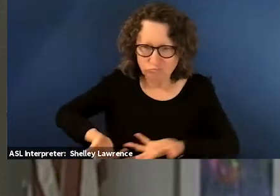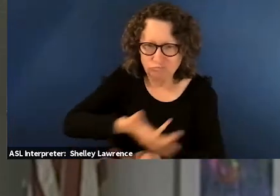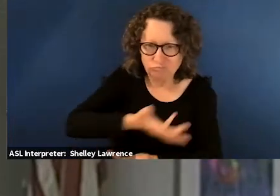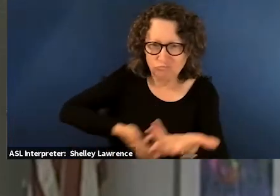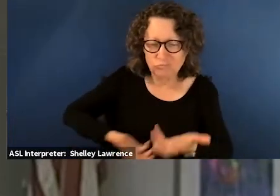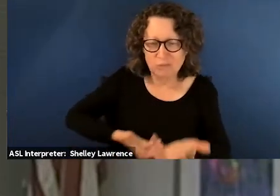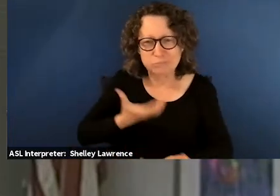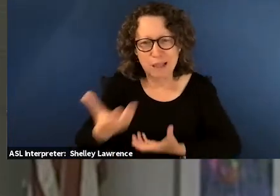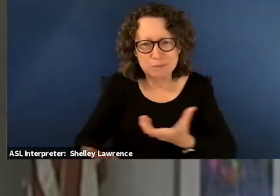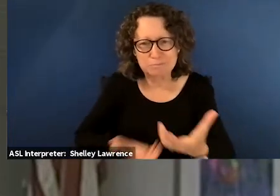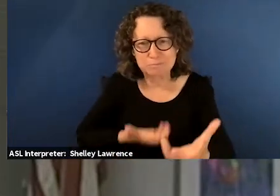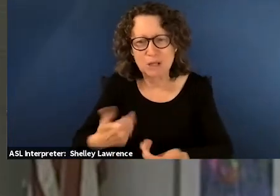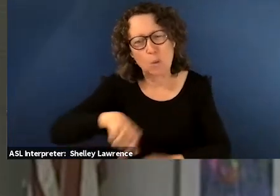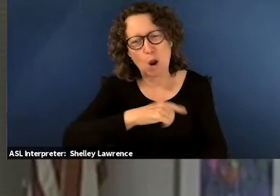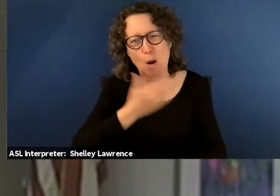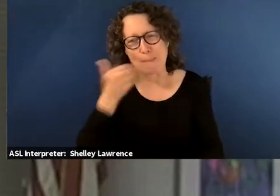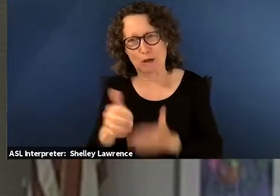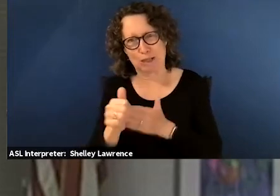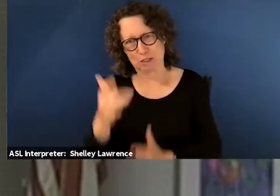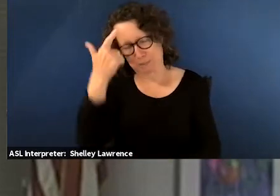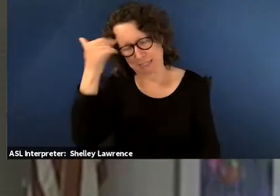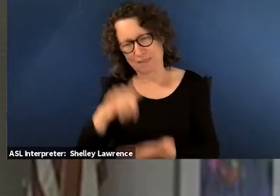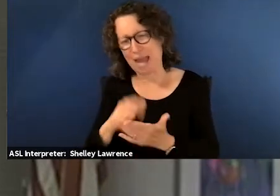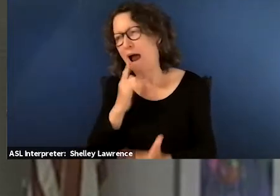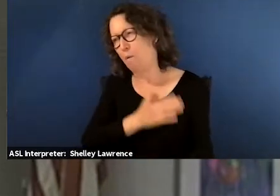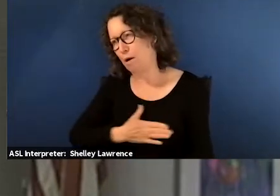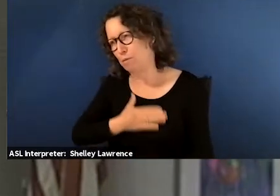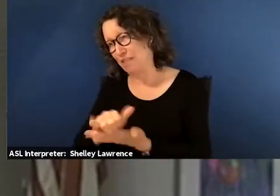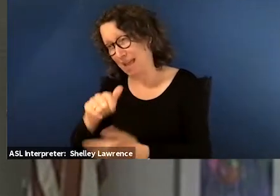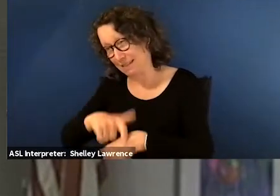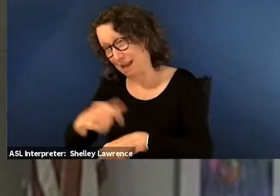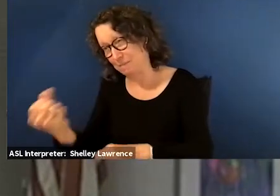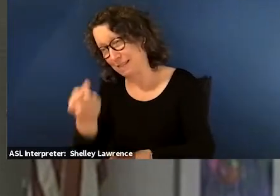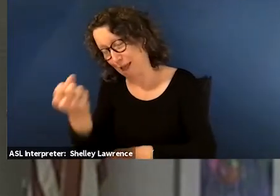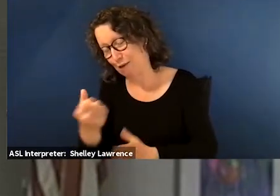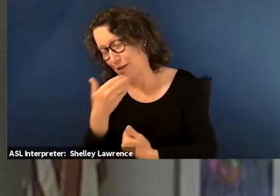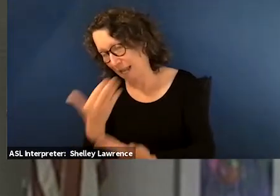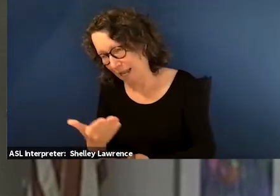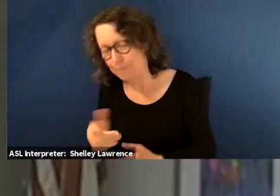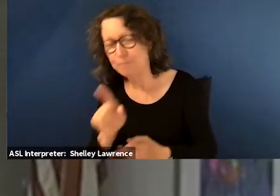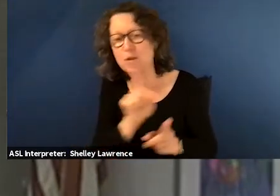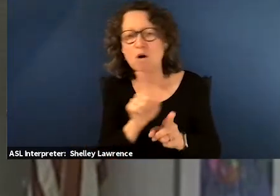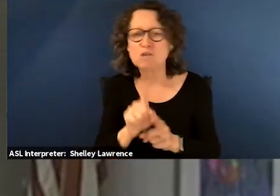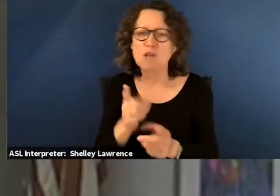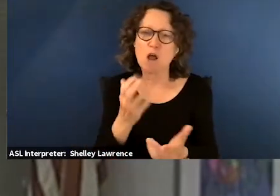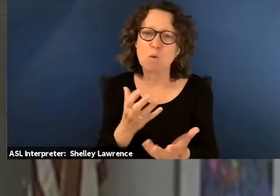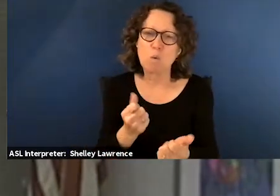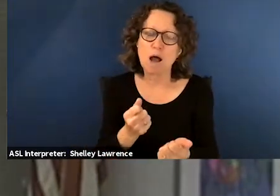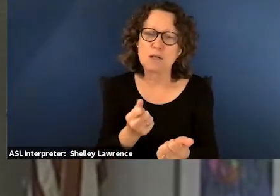so we're better leaders for that. So I just want to appreciate the time that we spent together. Also want to welcome